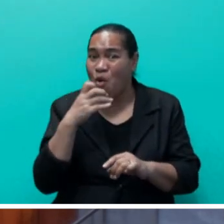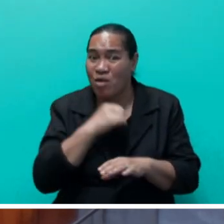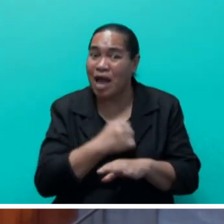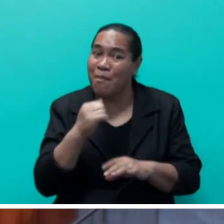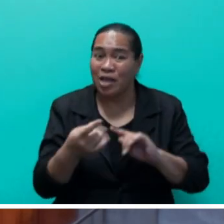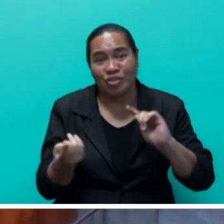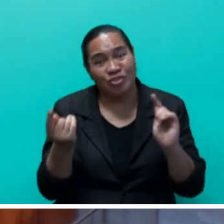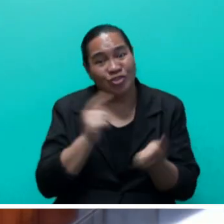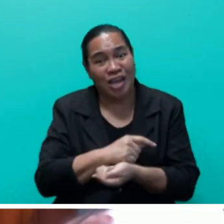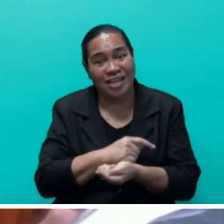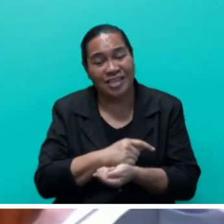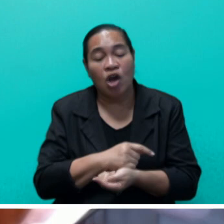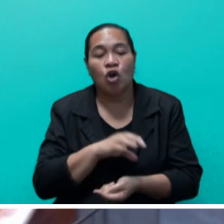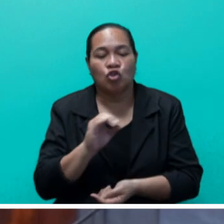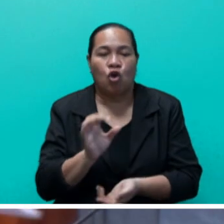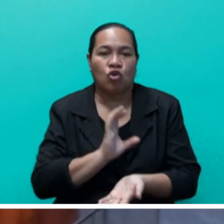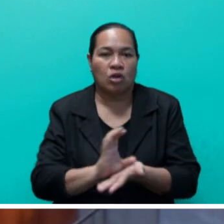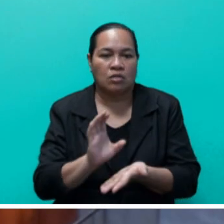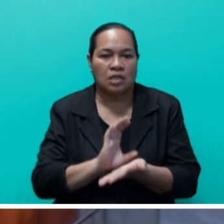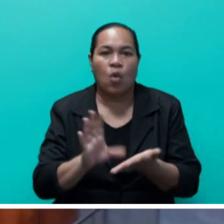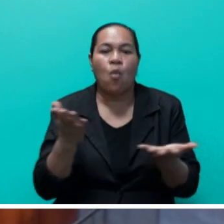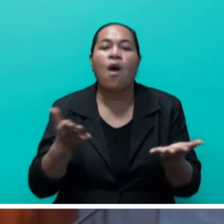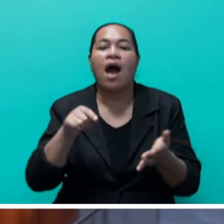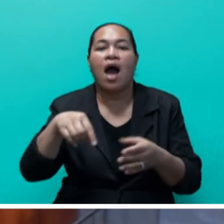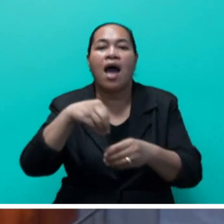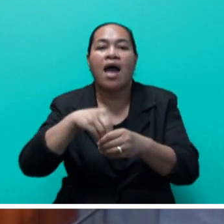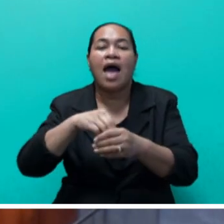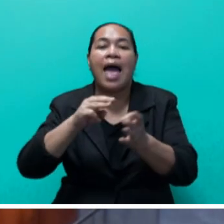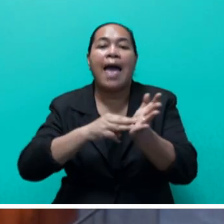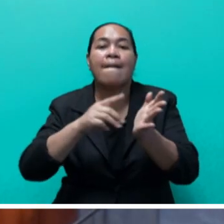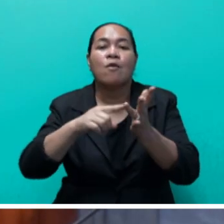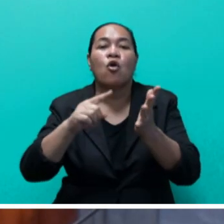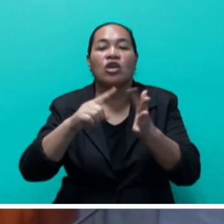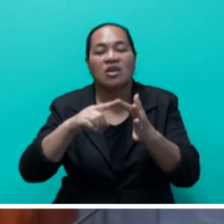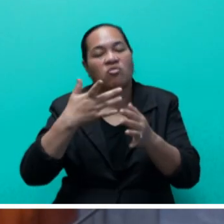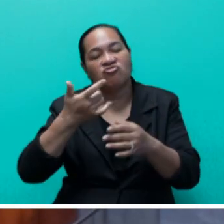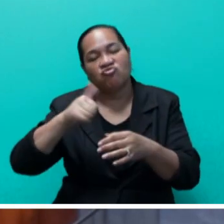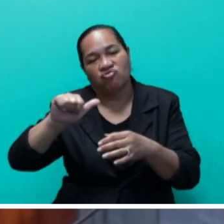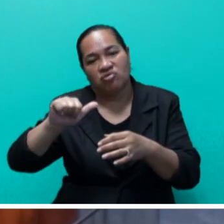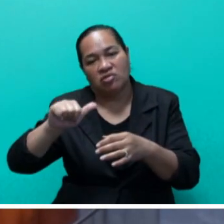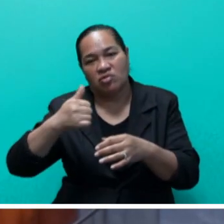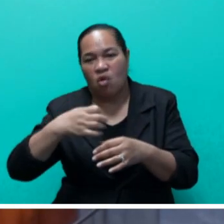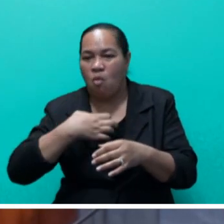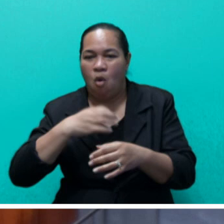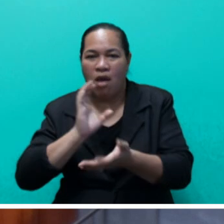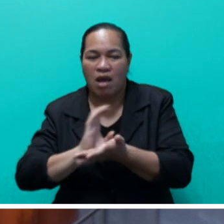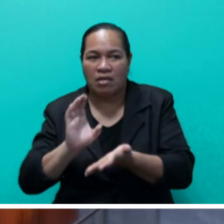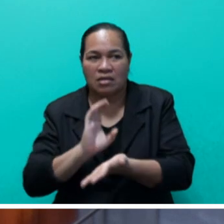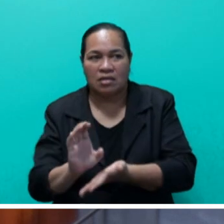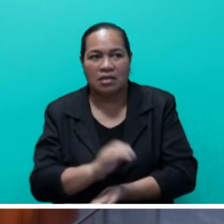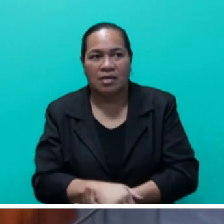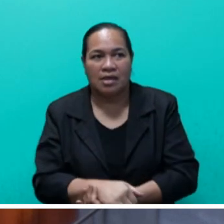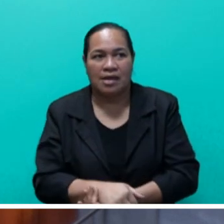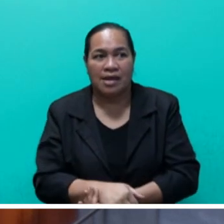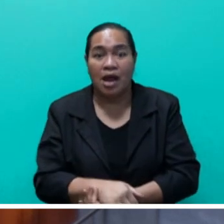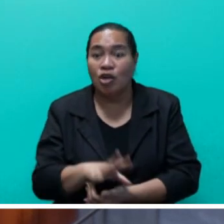civil service, the divisional counselor positions at MOE were neutralized. And even worse, the chaplain's